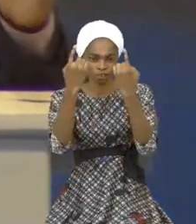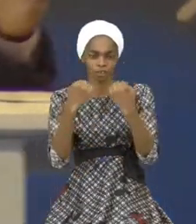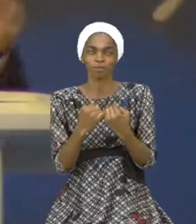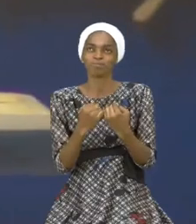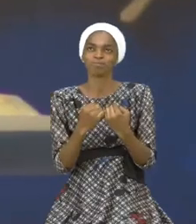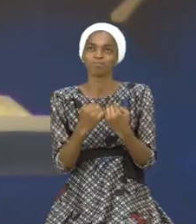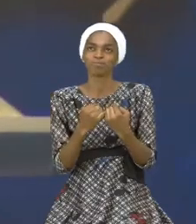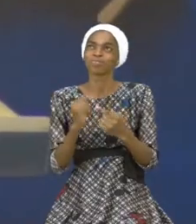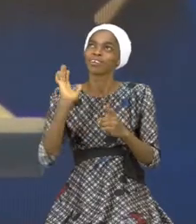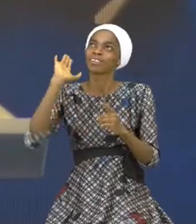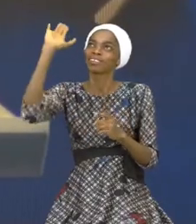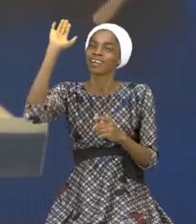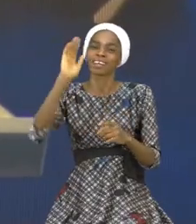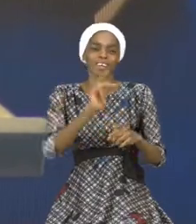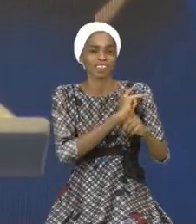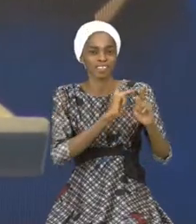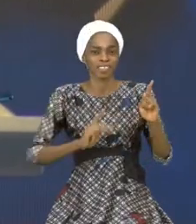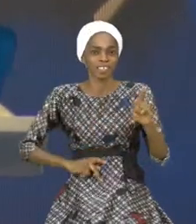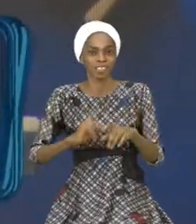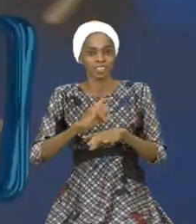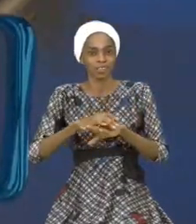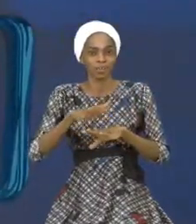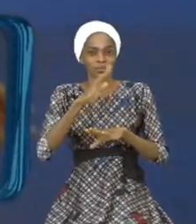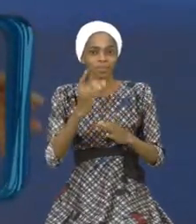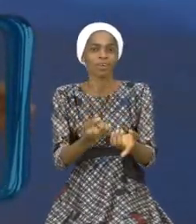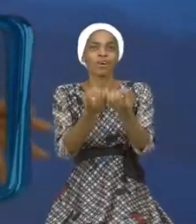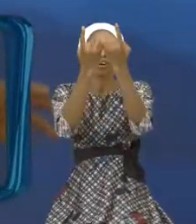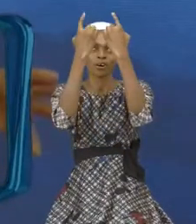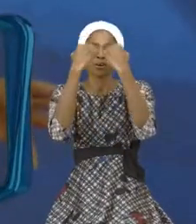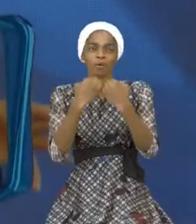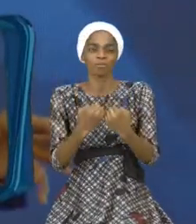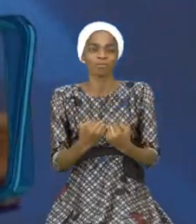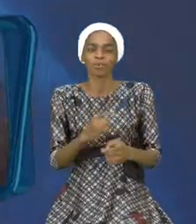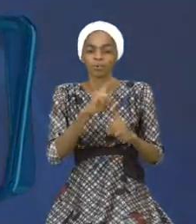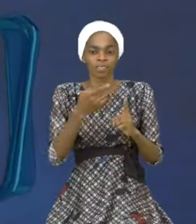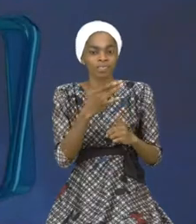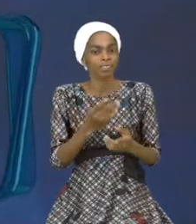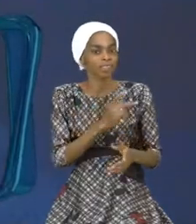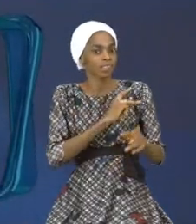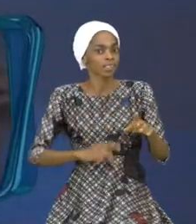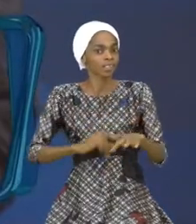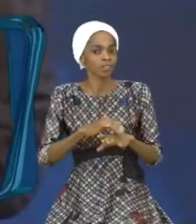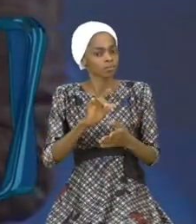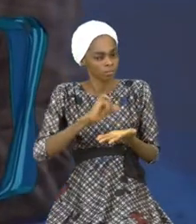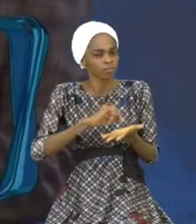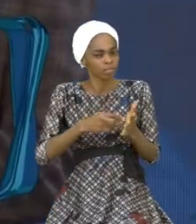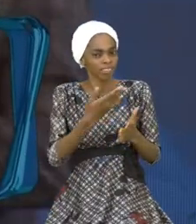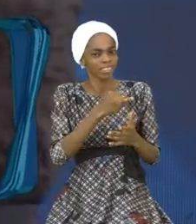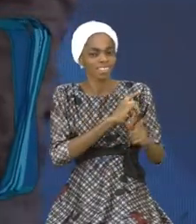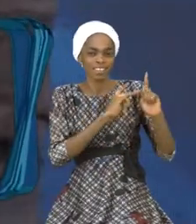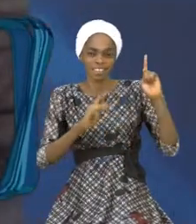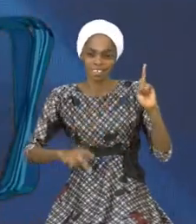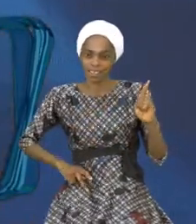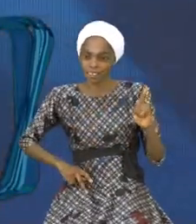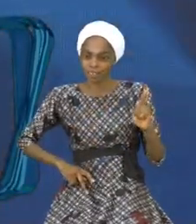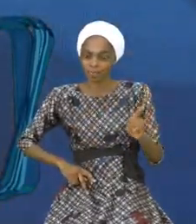Thy kingdom come. When there is a kingdom, there is a king. And